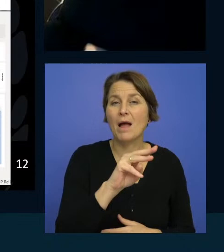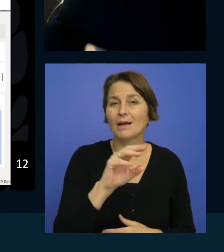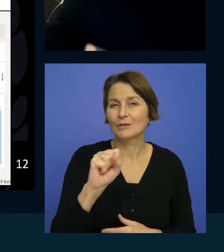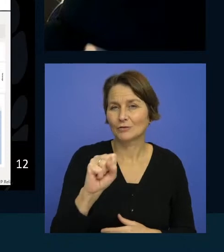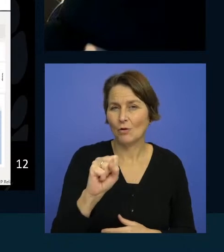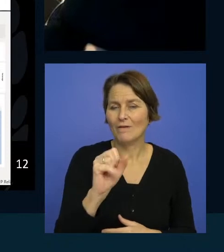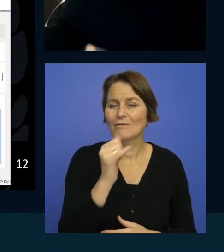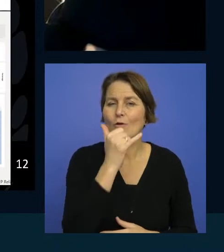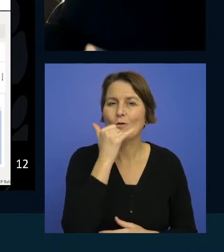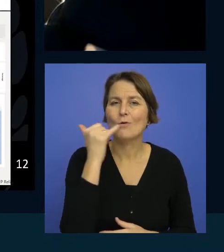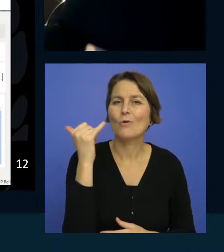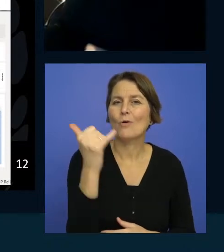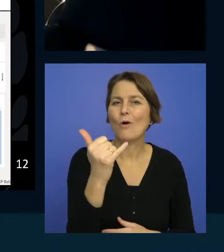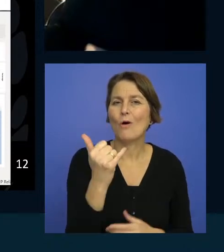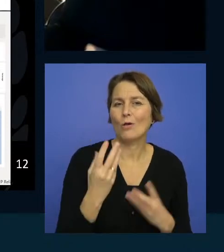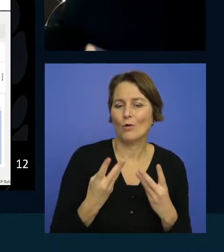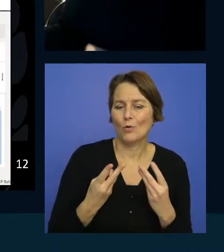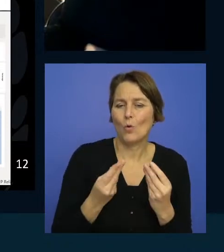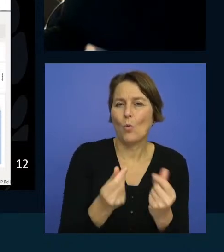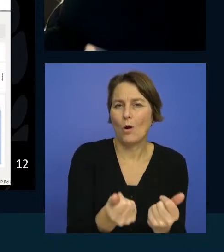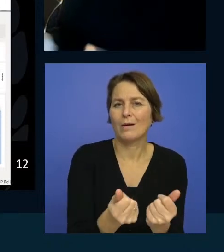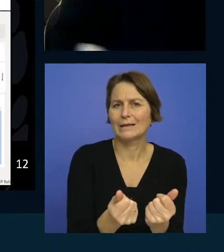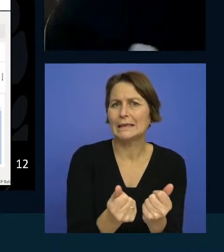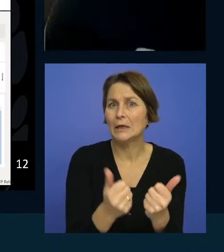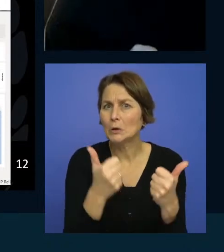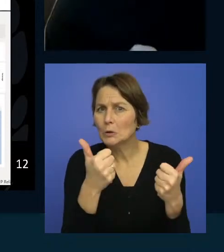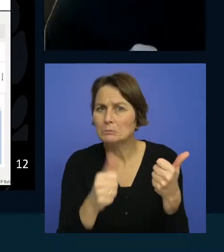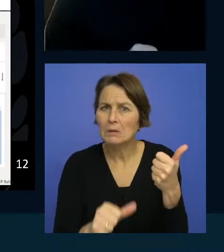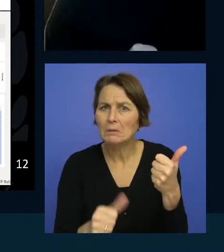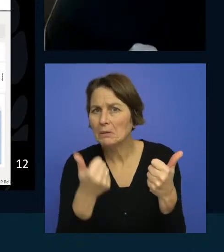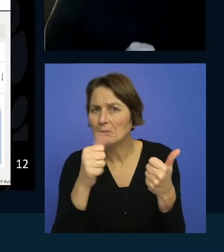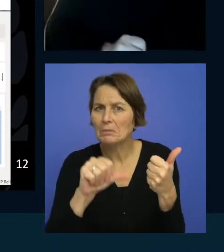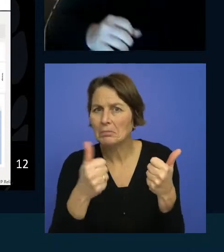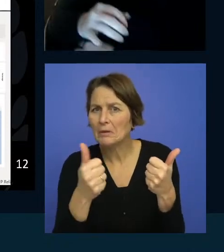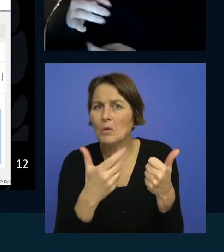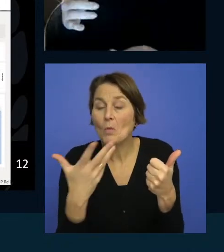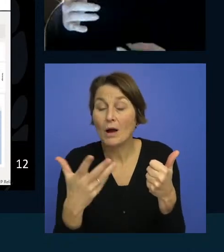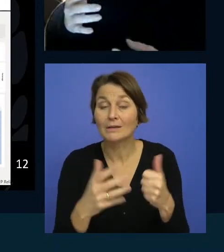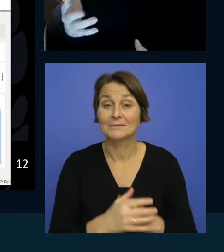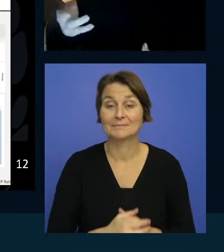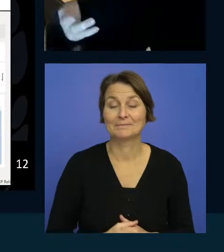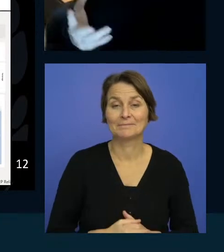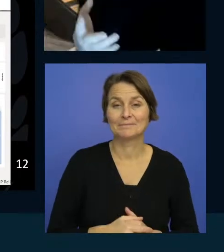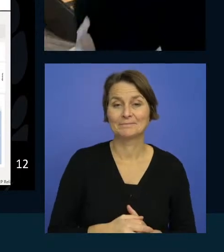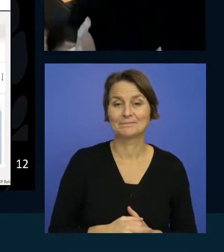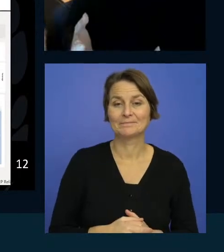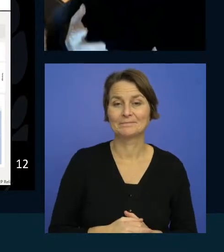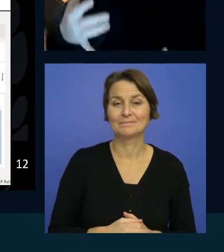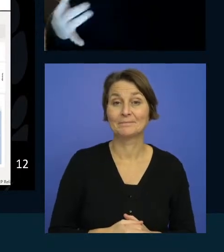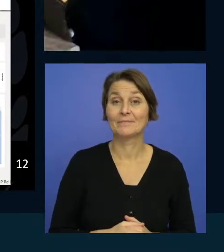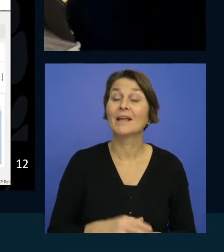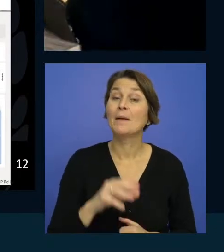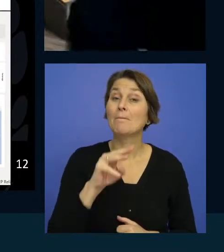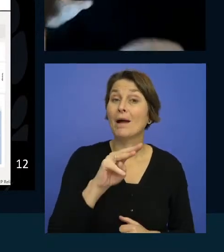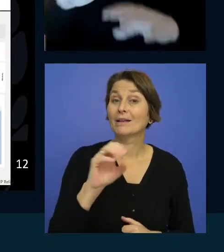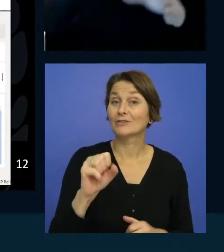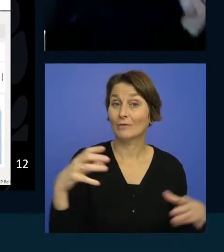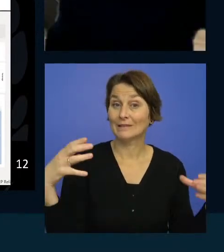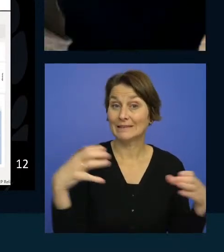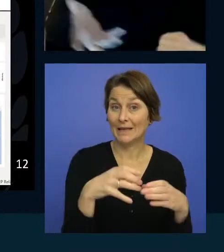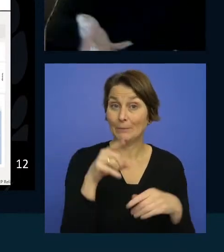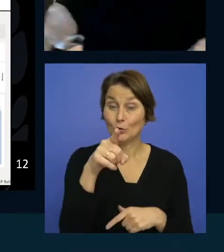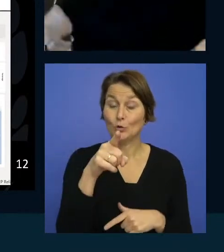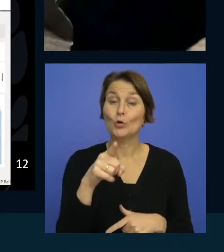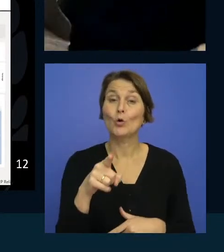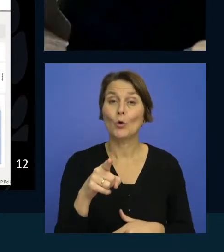accelerator, which is Microsoft Call Quality. So in Microsoft Teams, if you're an admin, you